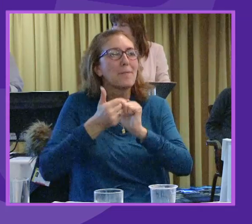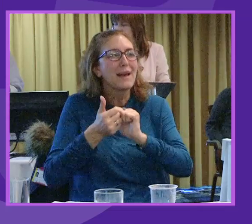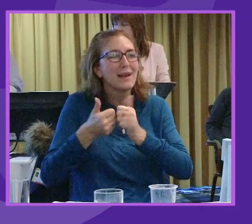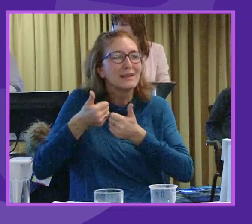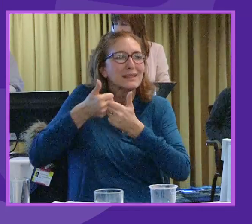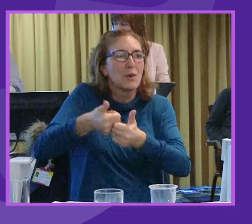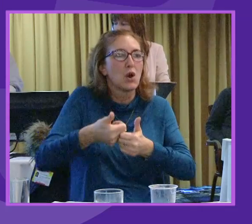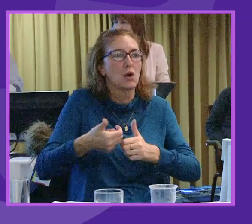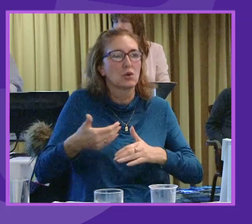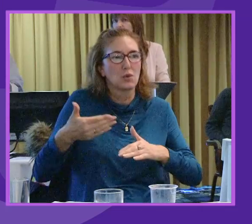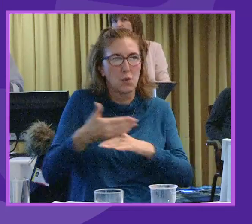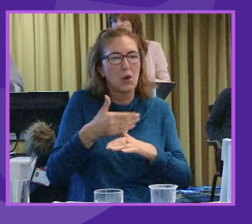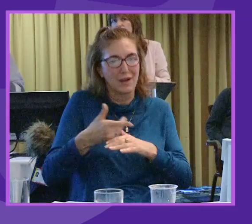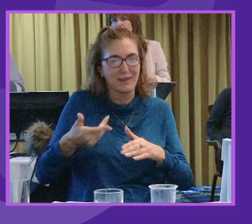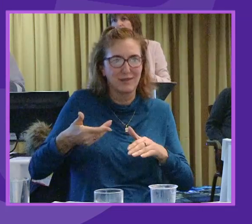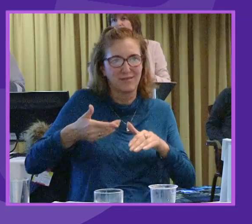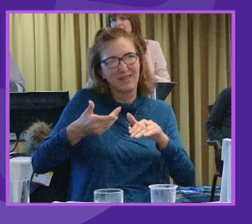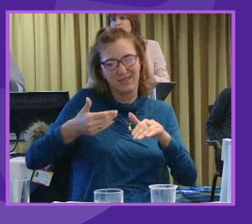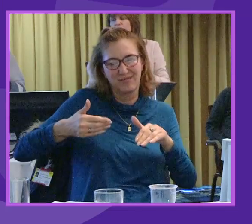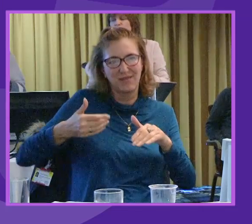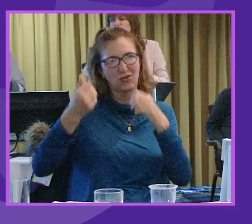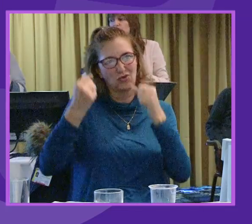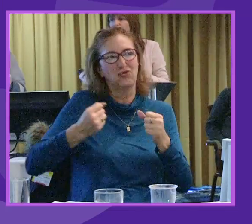worker programme underpins that.